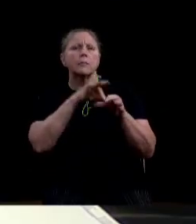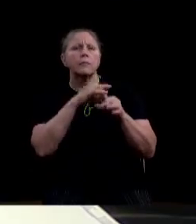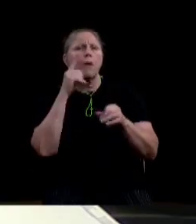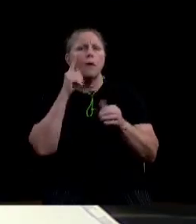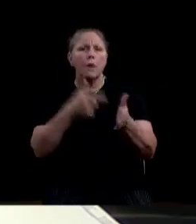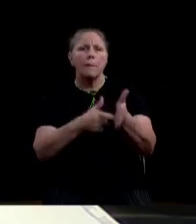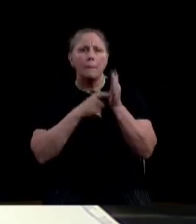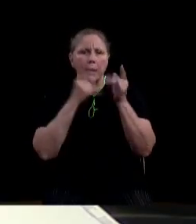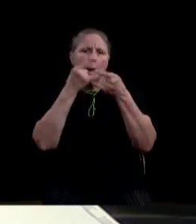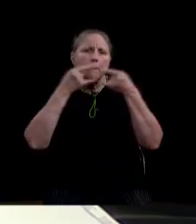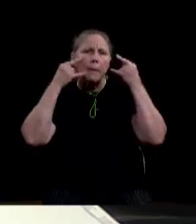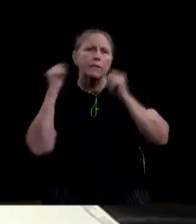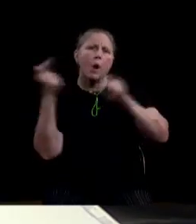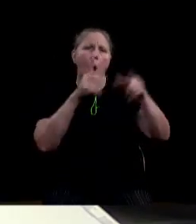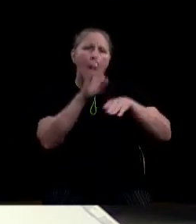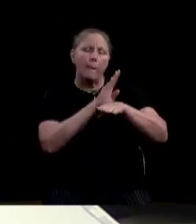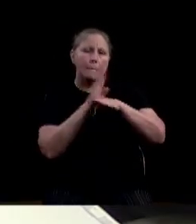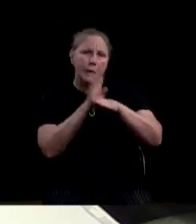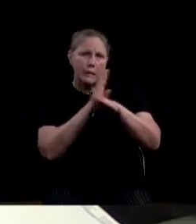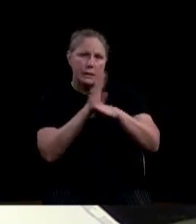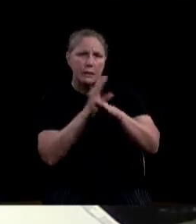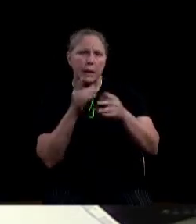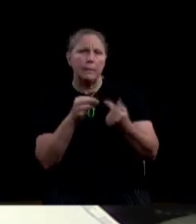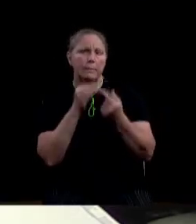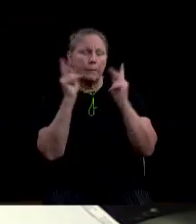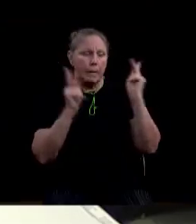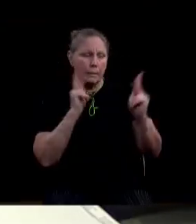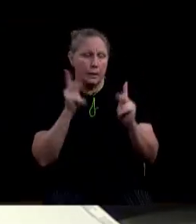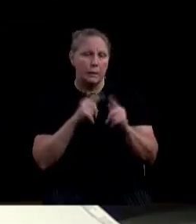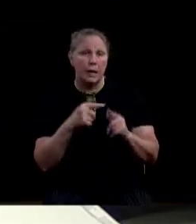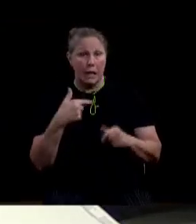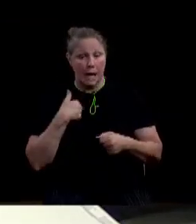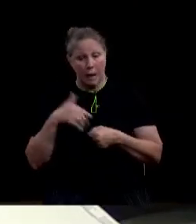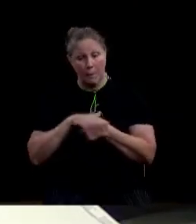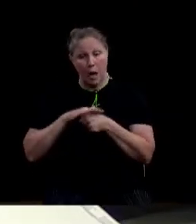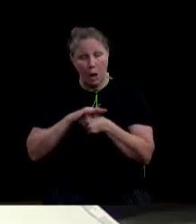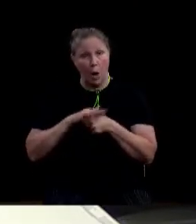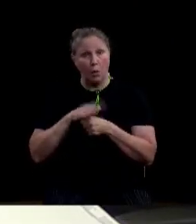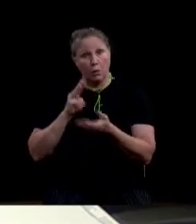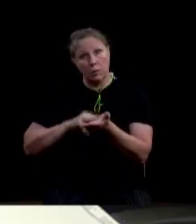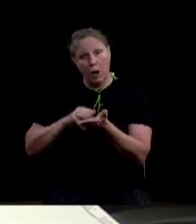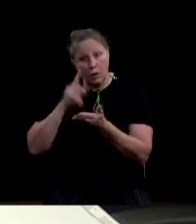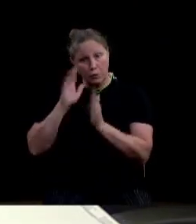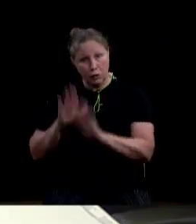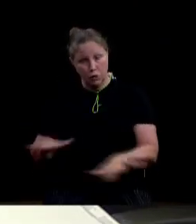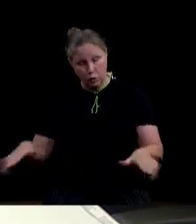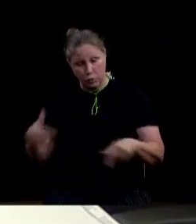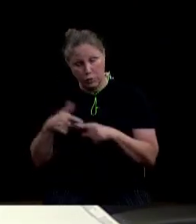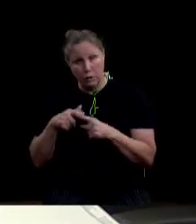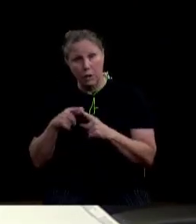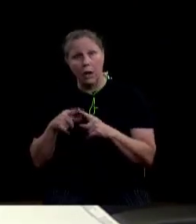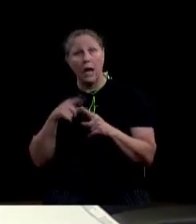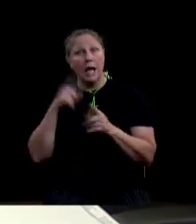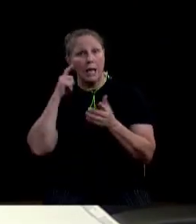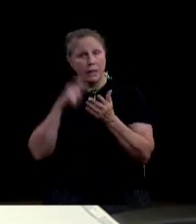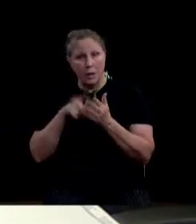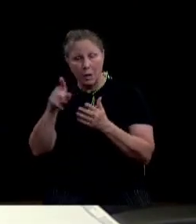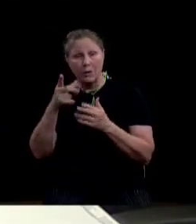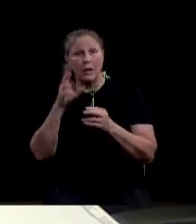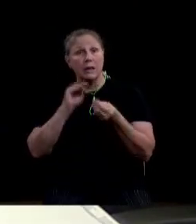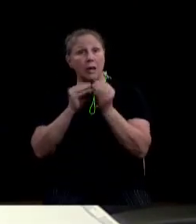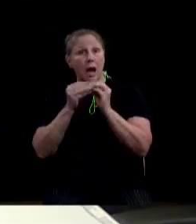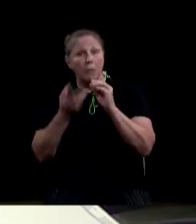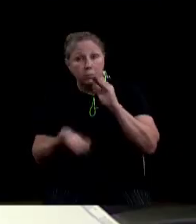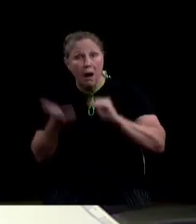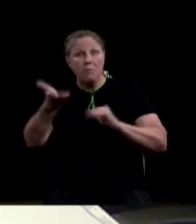places. I'm a local pediatrician, and the rise in local COVID cases is very concerning. We could overrun